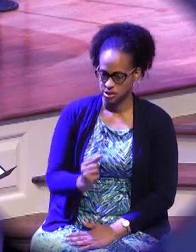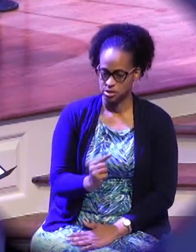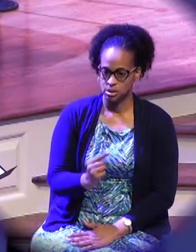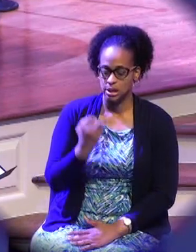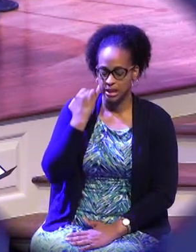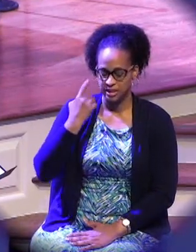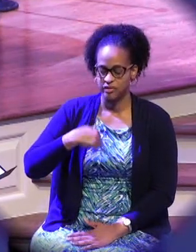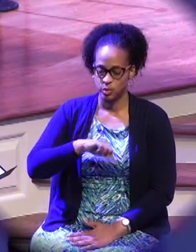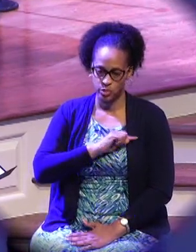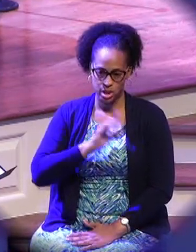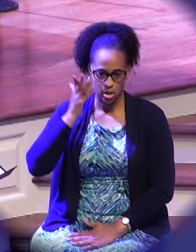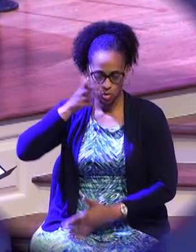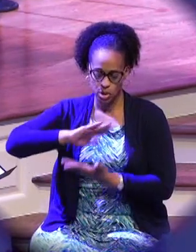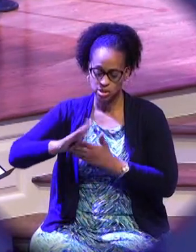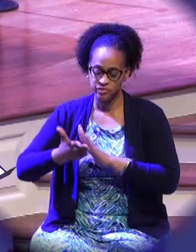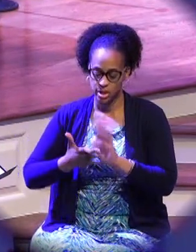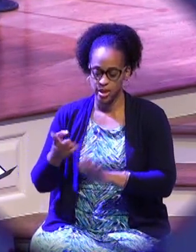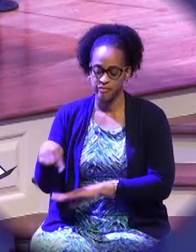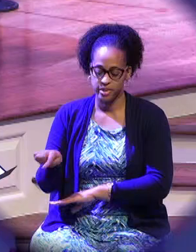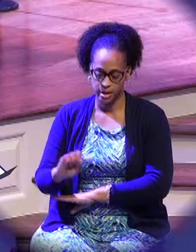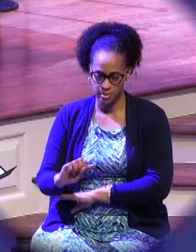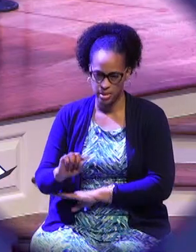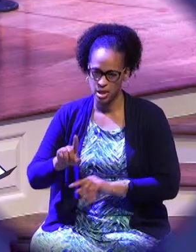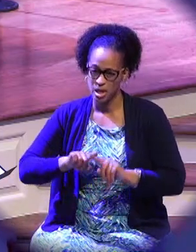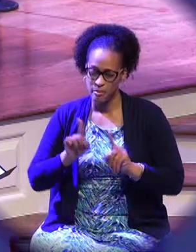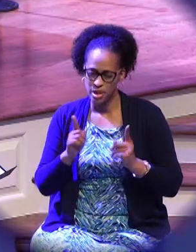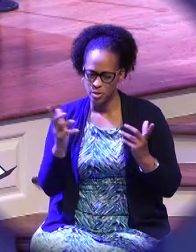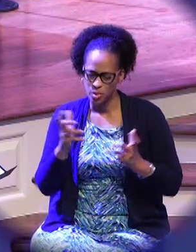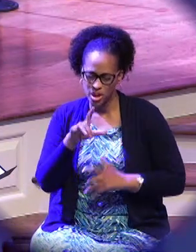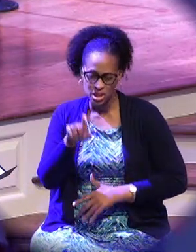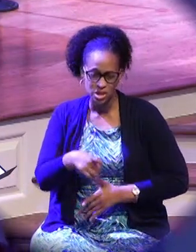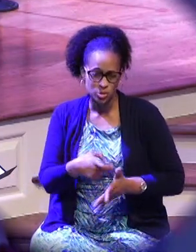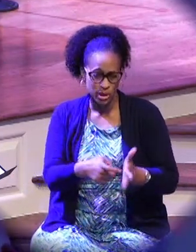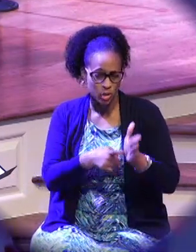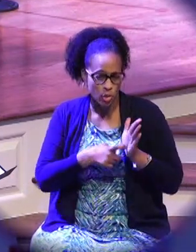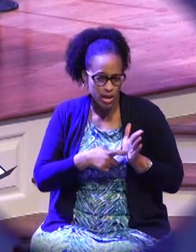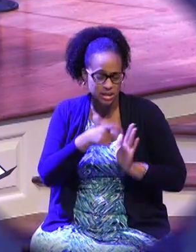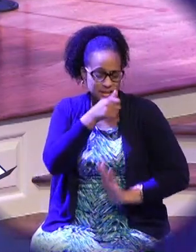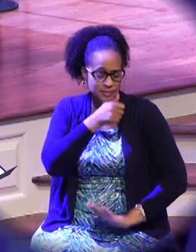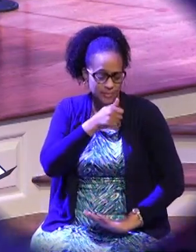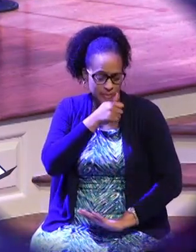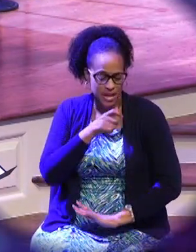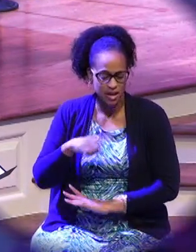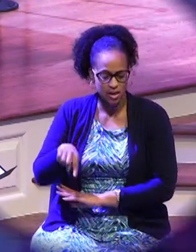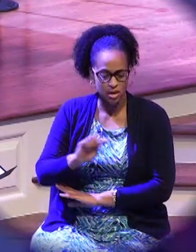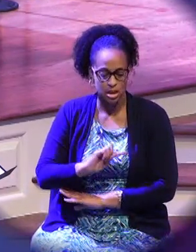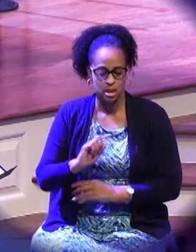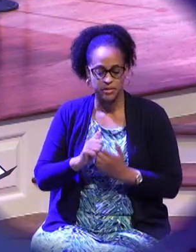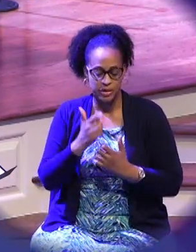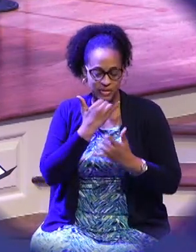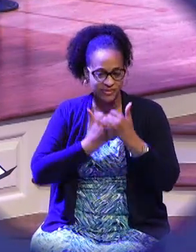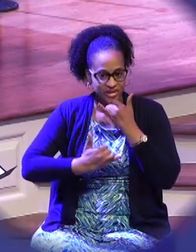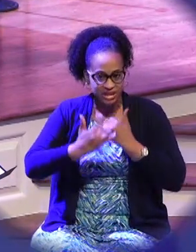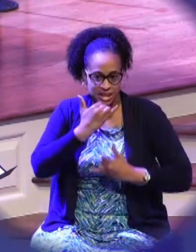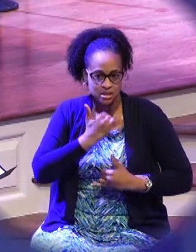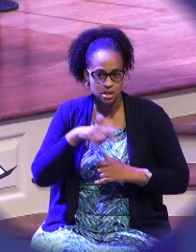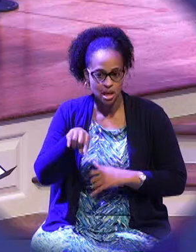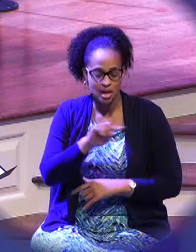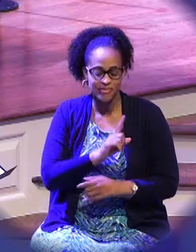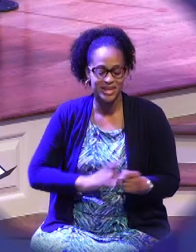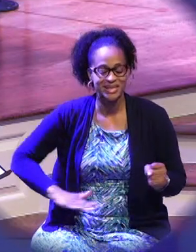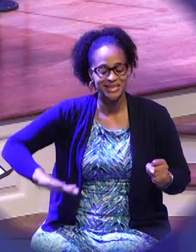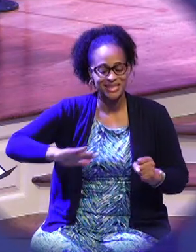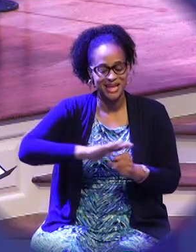if we are going to forgive them. But what must be required to bear the offenses of the